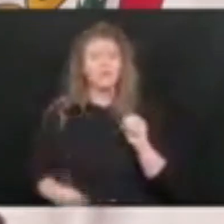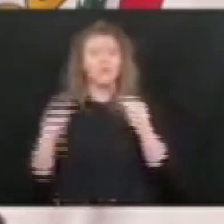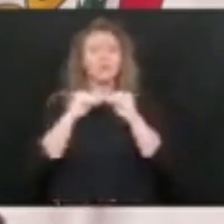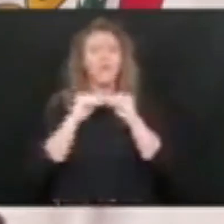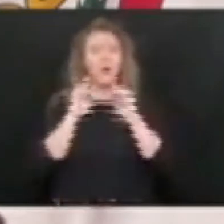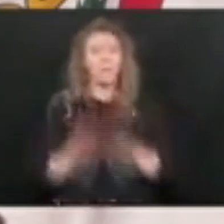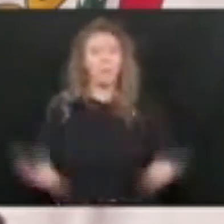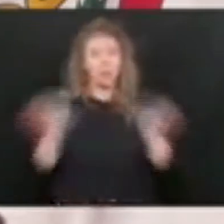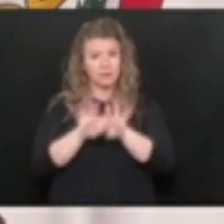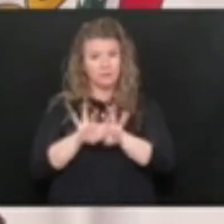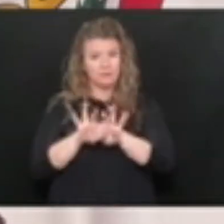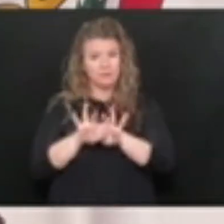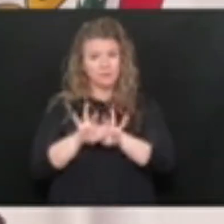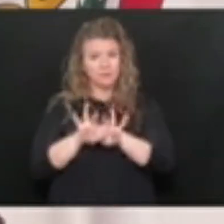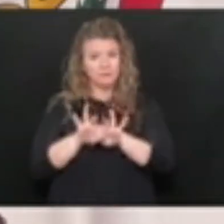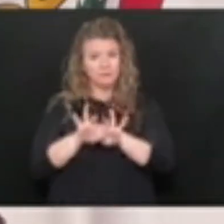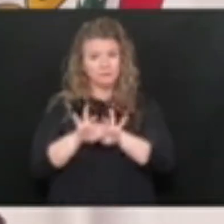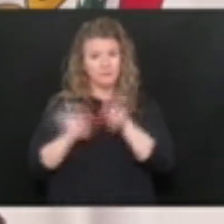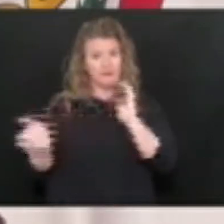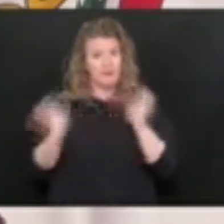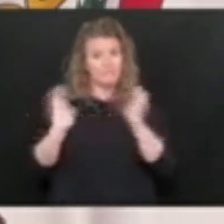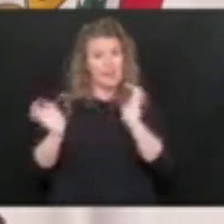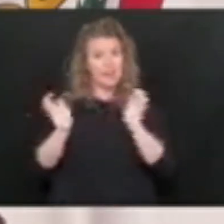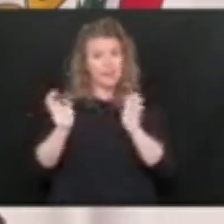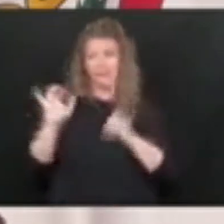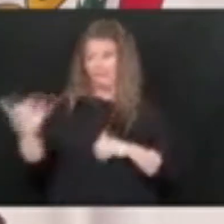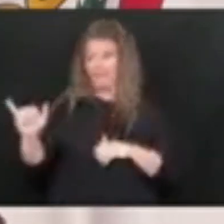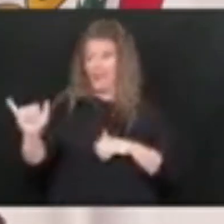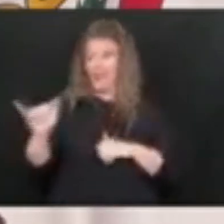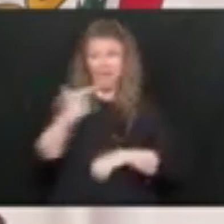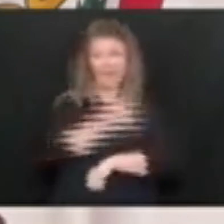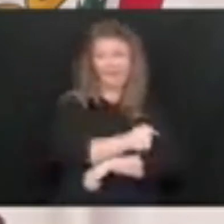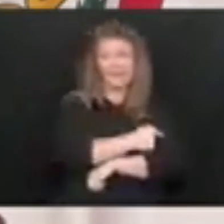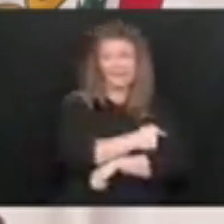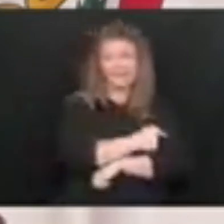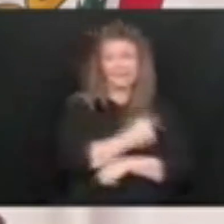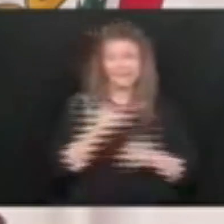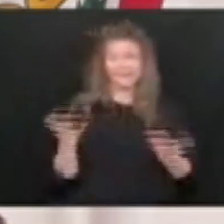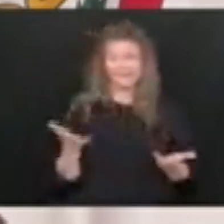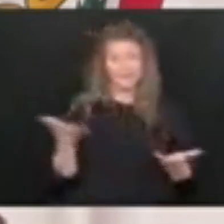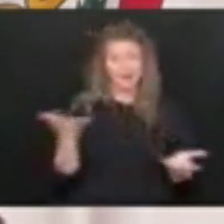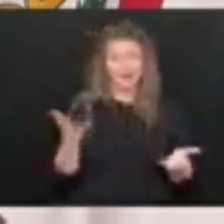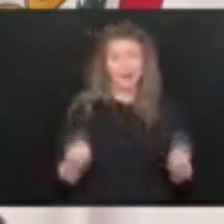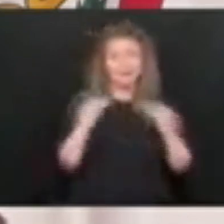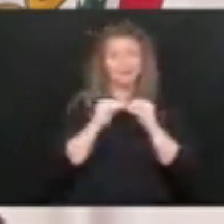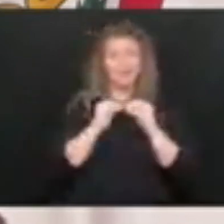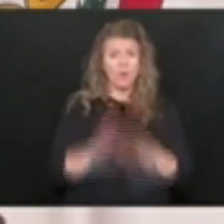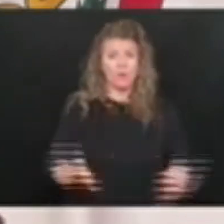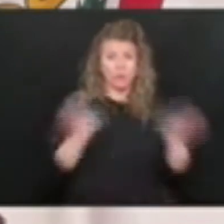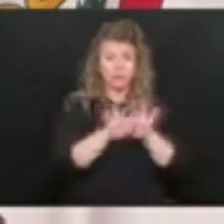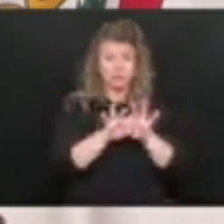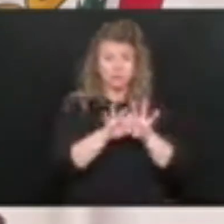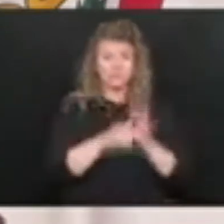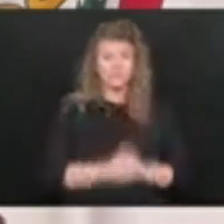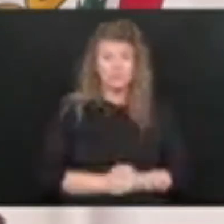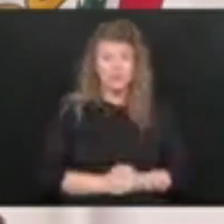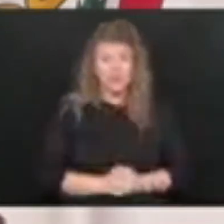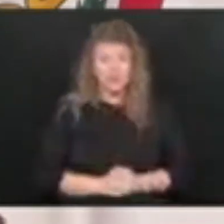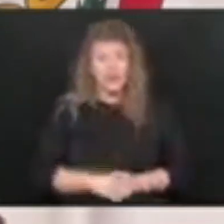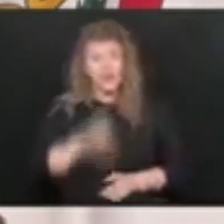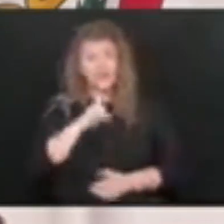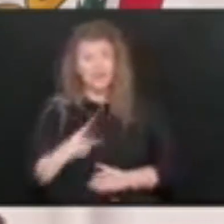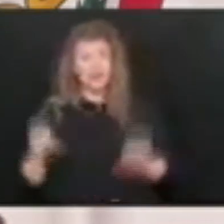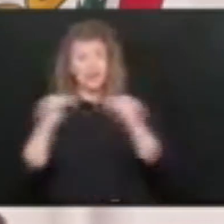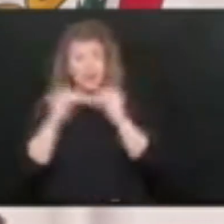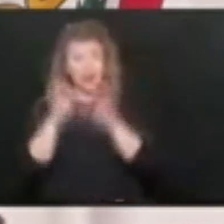important than being vaccinated? What could be more important? Is it more important that we got counted, or is it